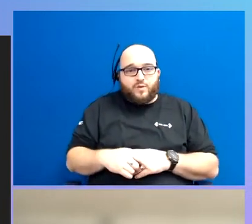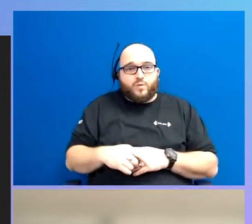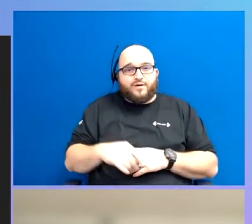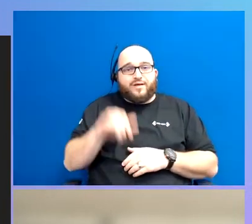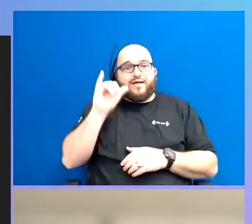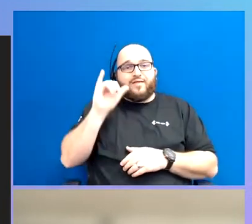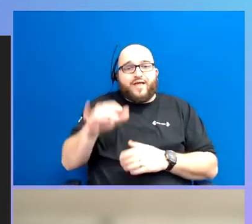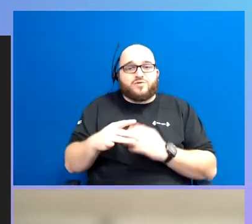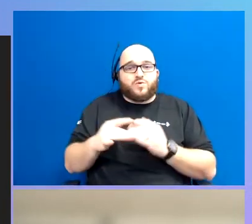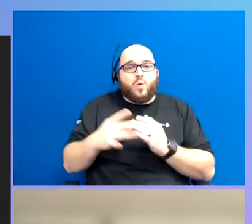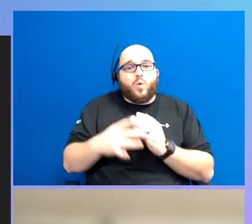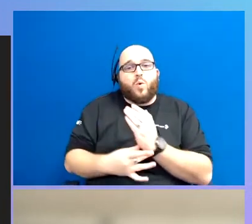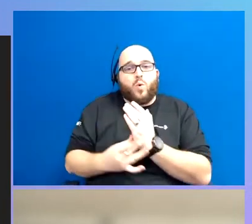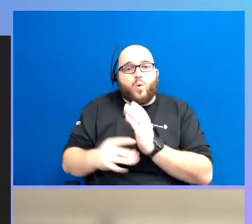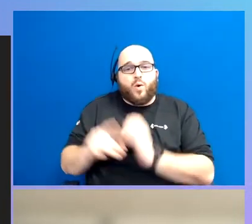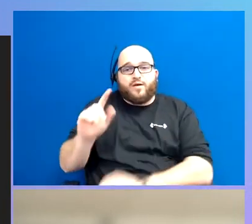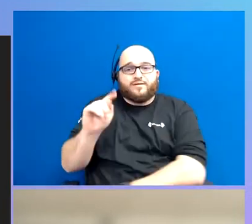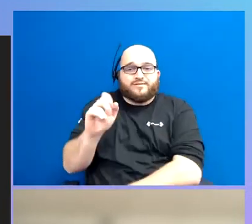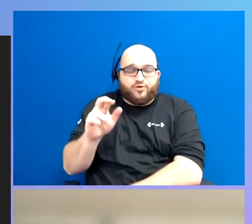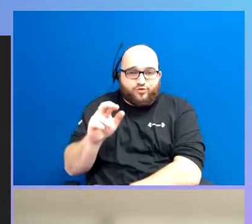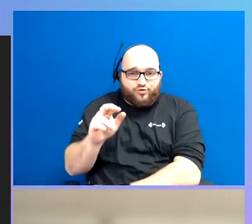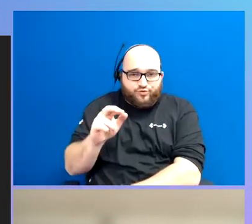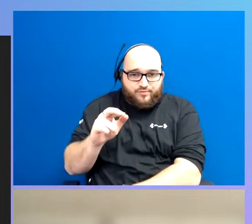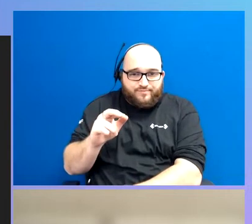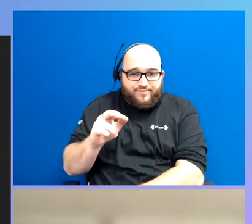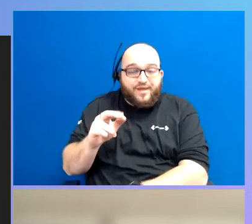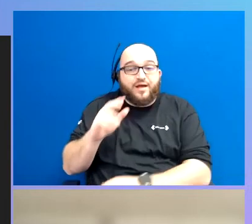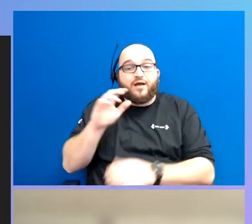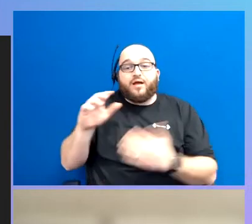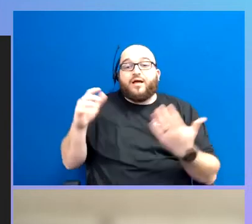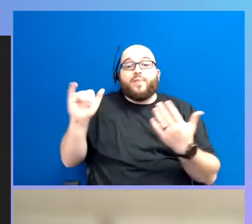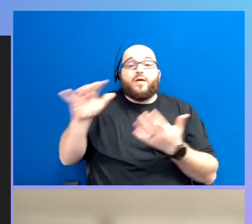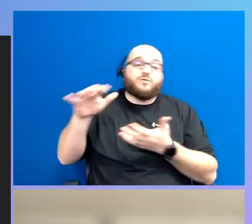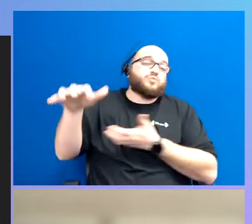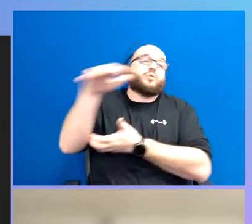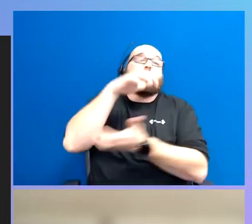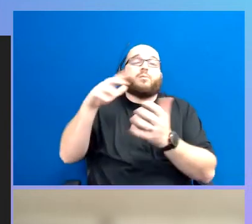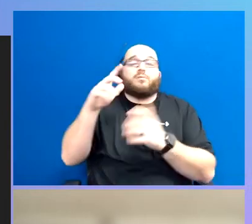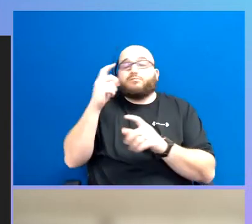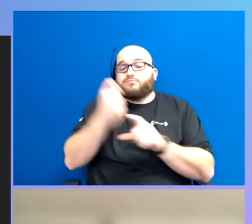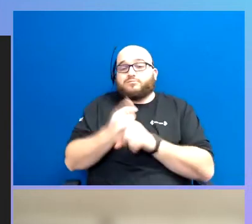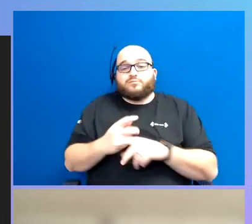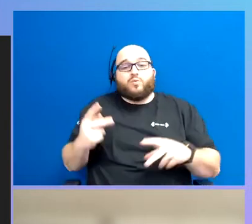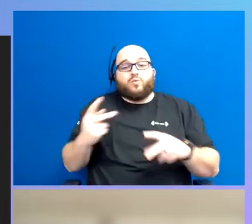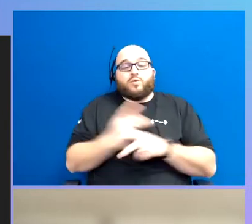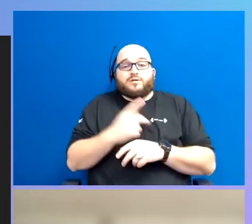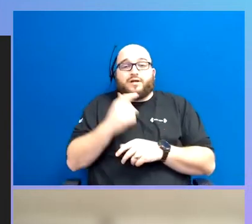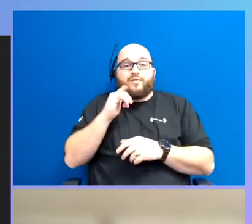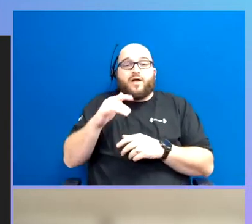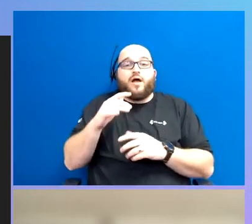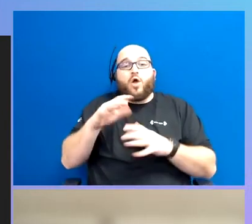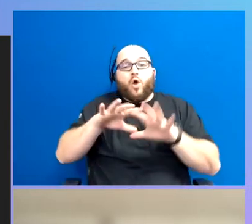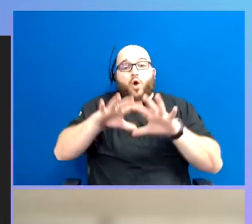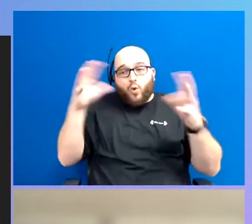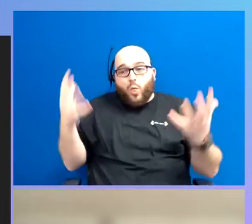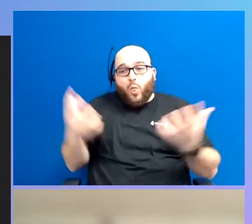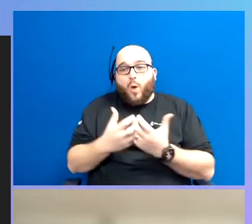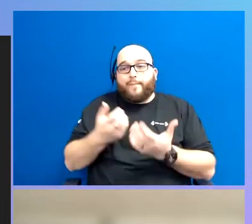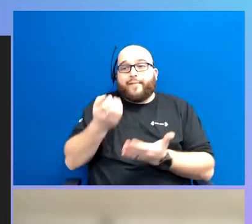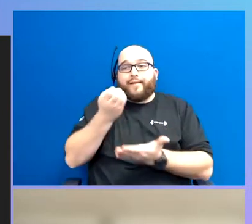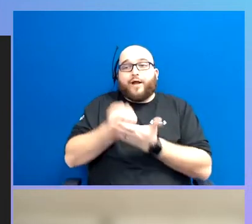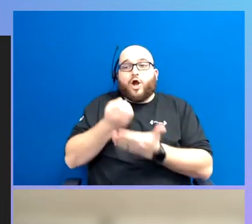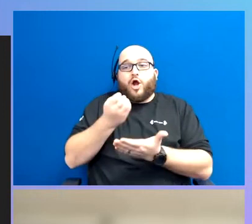the storm, oh my God, this couldn't hit at a worse time. So we had a global economic crash. The economy